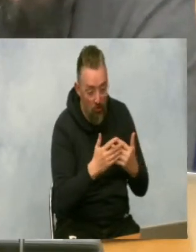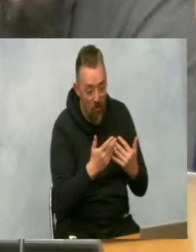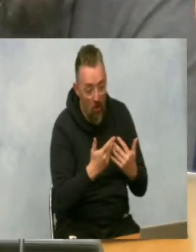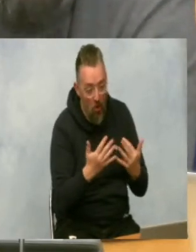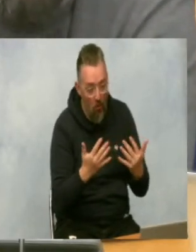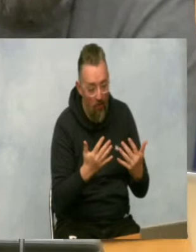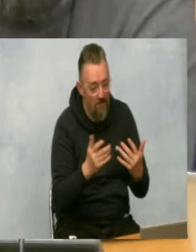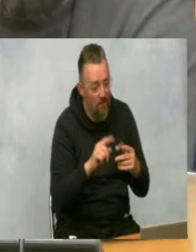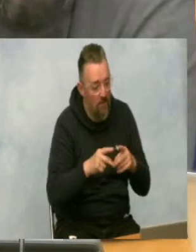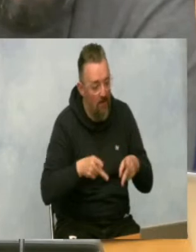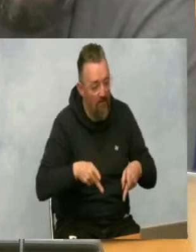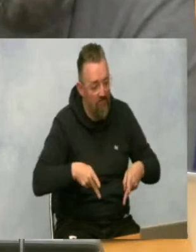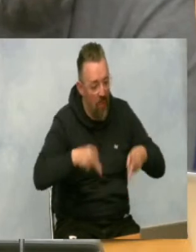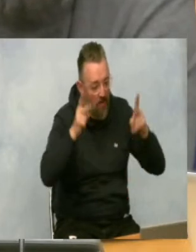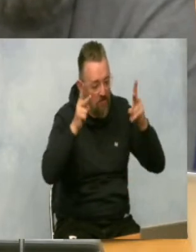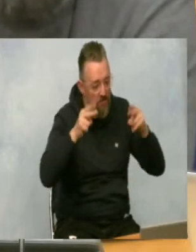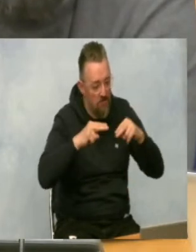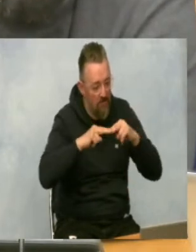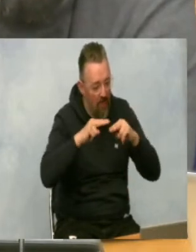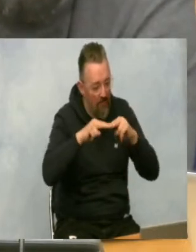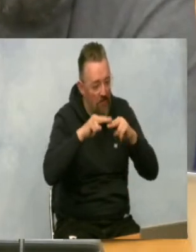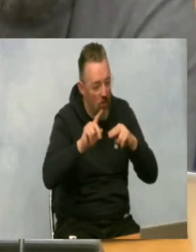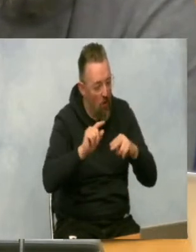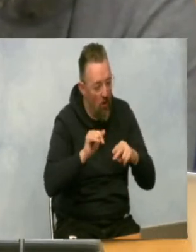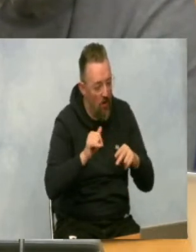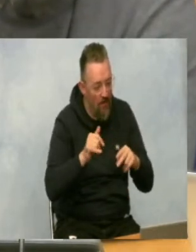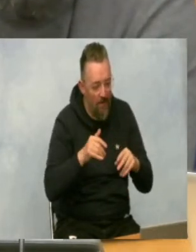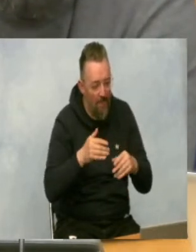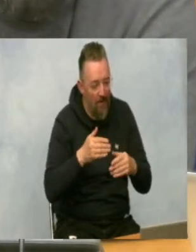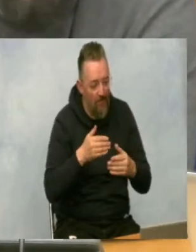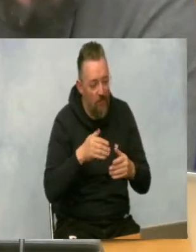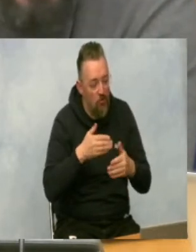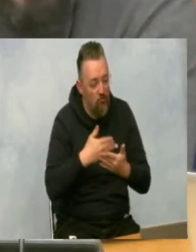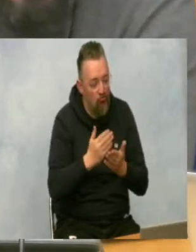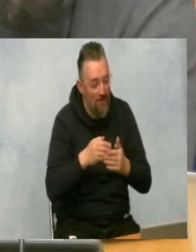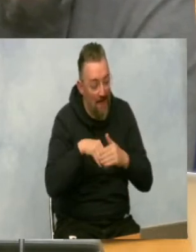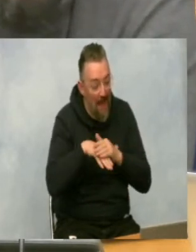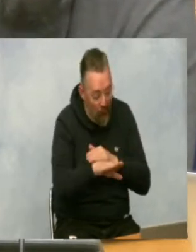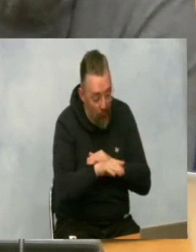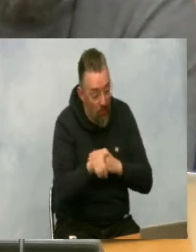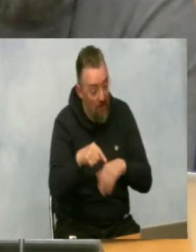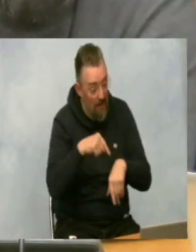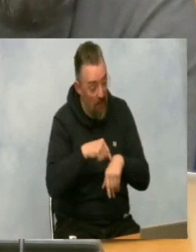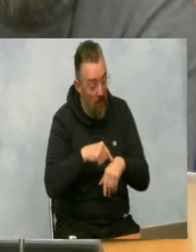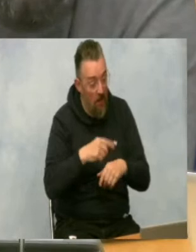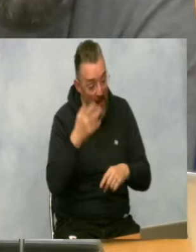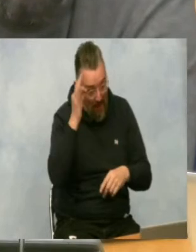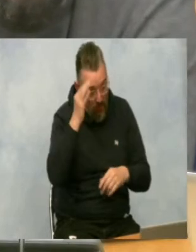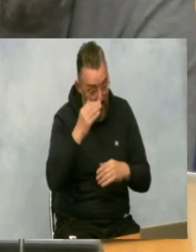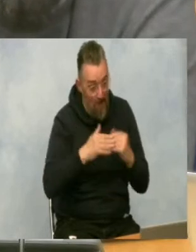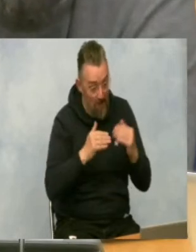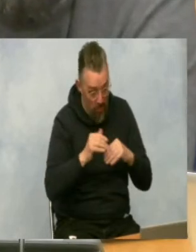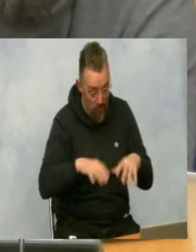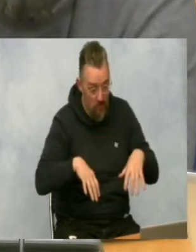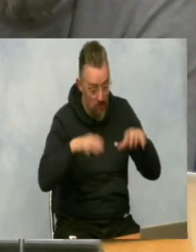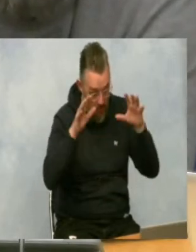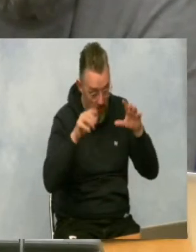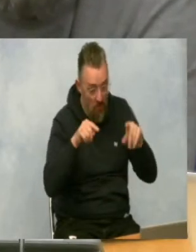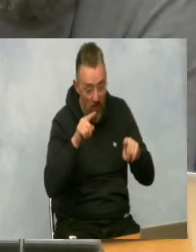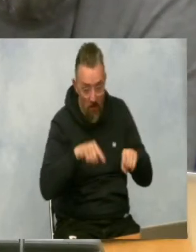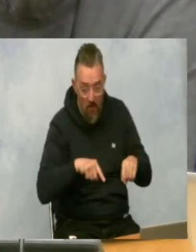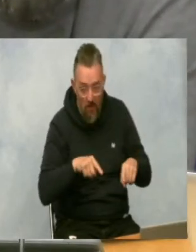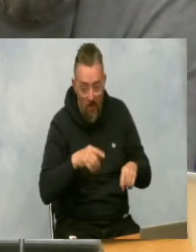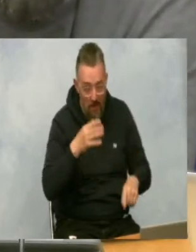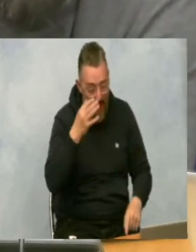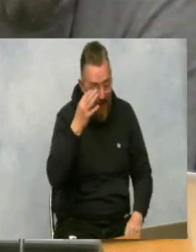tenemental flats or in a lot of flats where there's shared property where, although they were built by the council and they're kind of broadly understood to be council properties, the